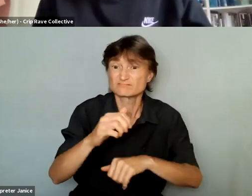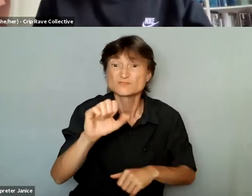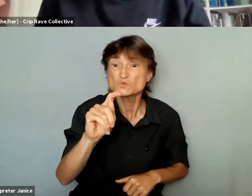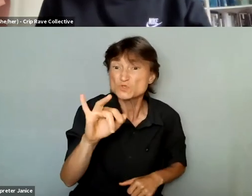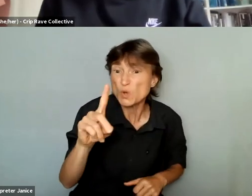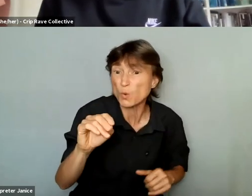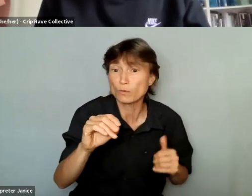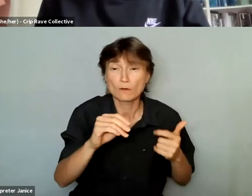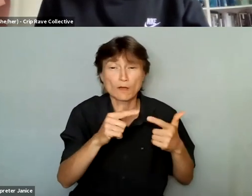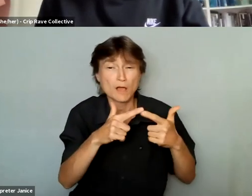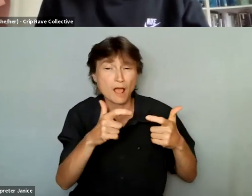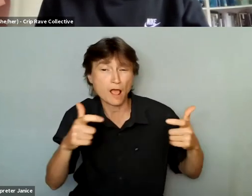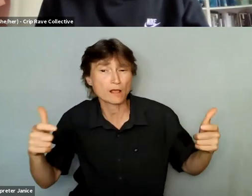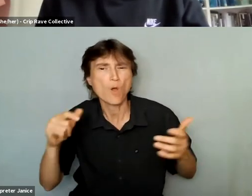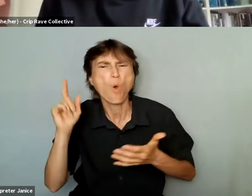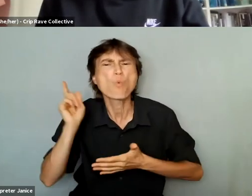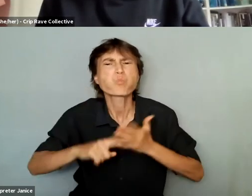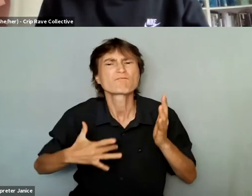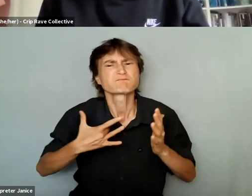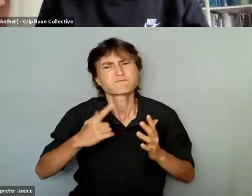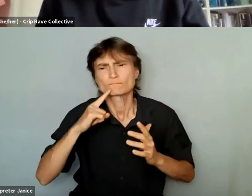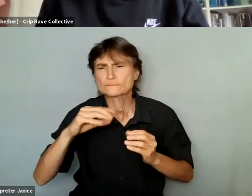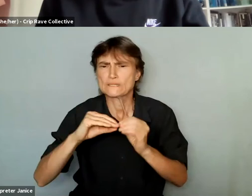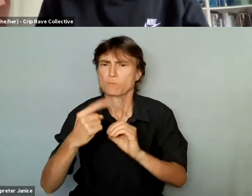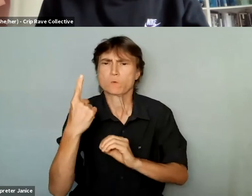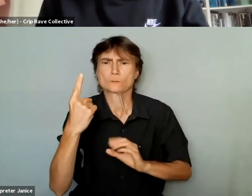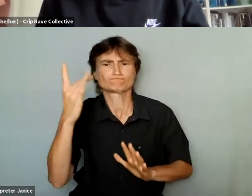Yeah, from my experience over the years,